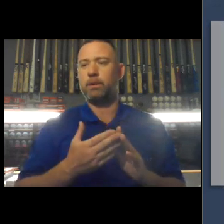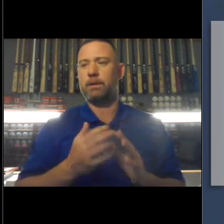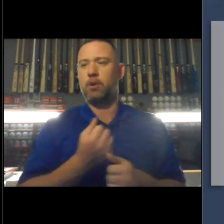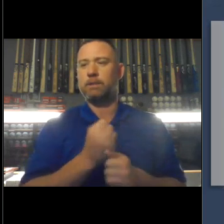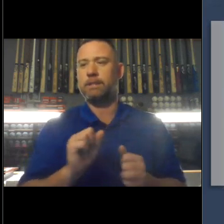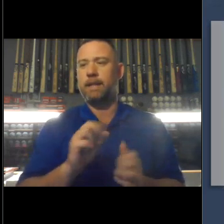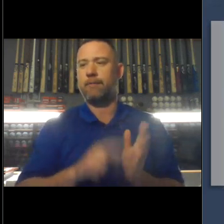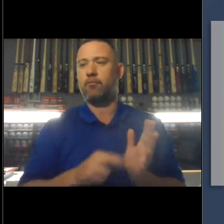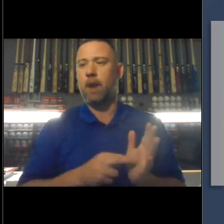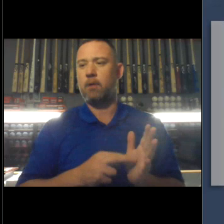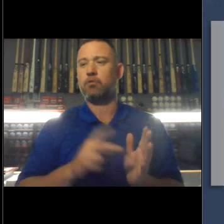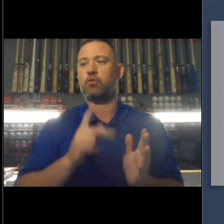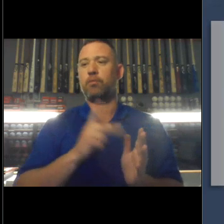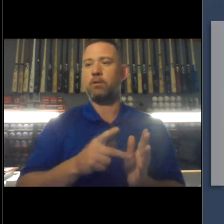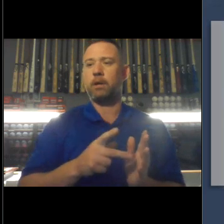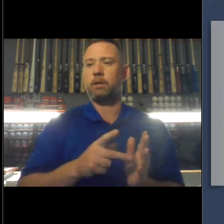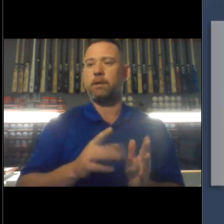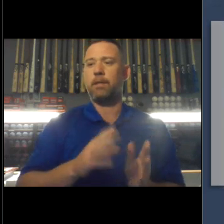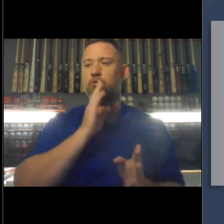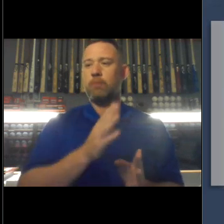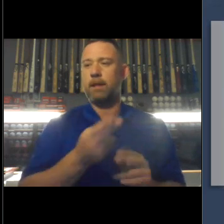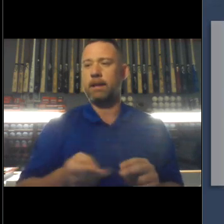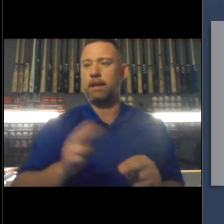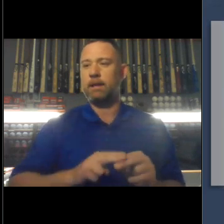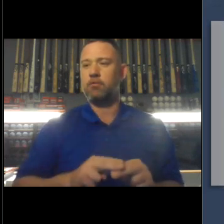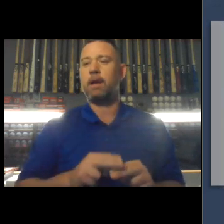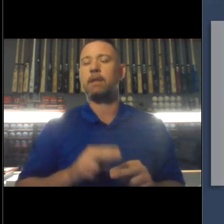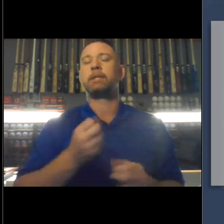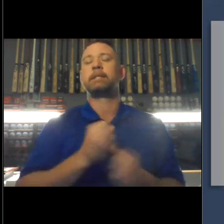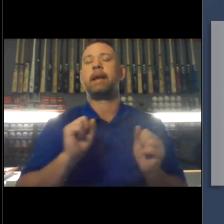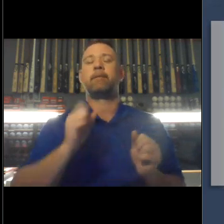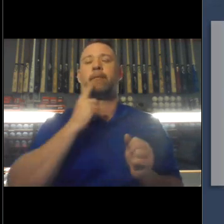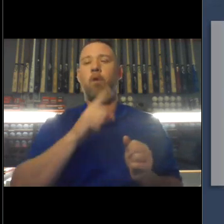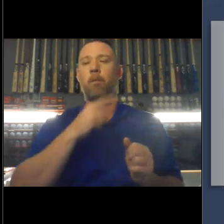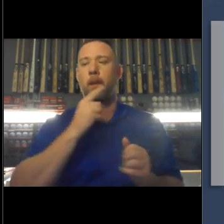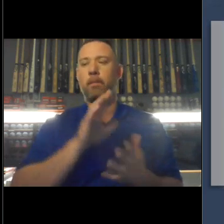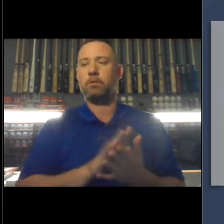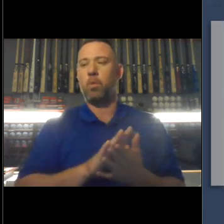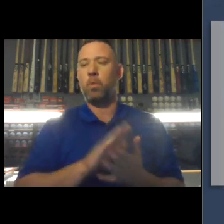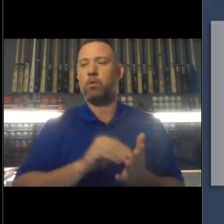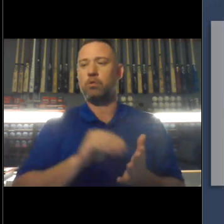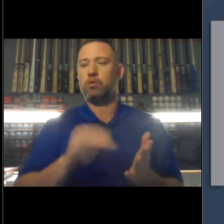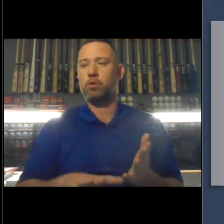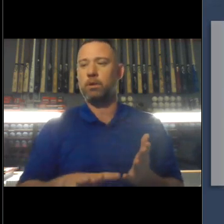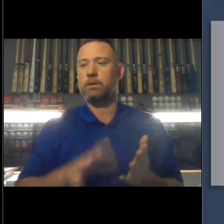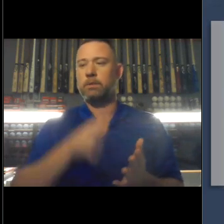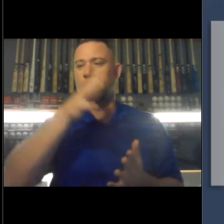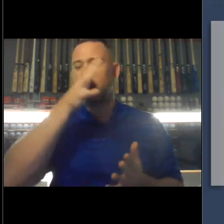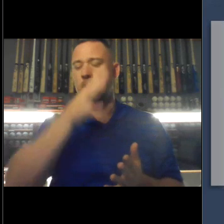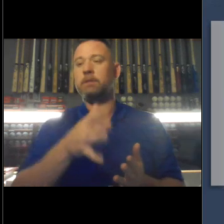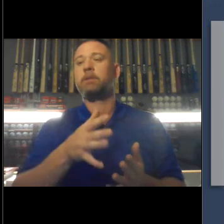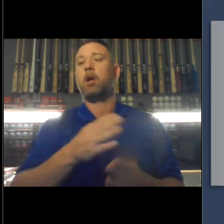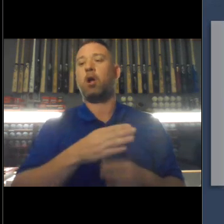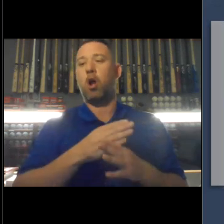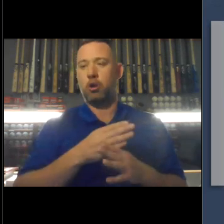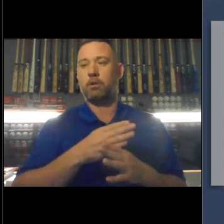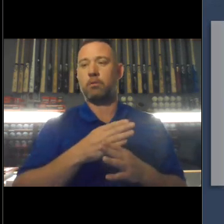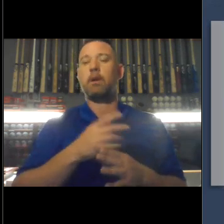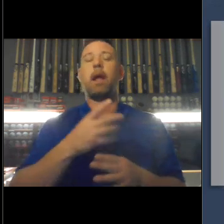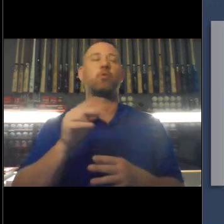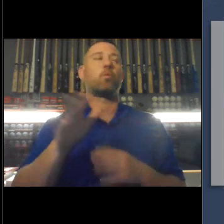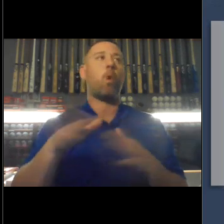school projects that will directly increase safety for public school students, parents, guardians, and faculty to walk